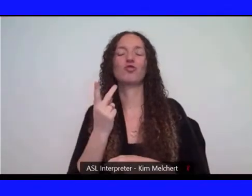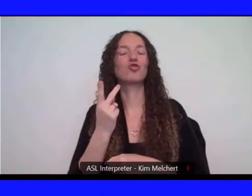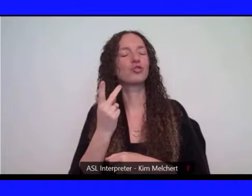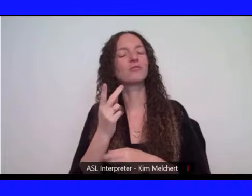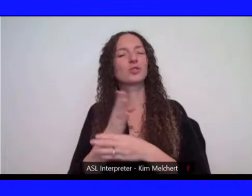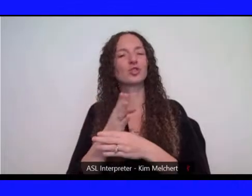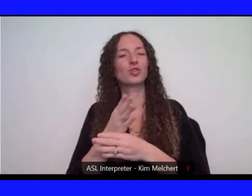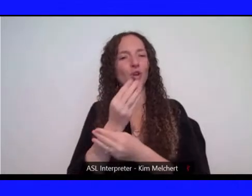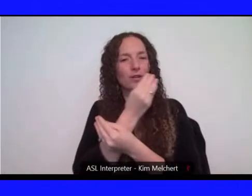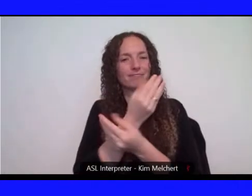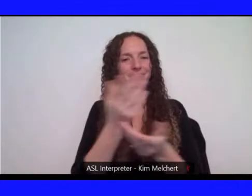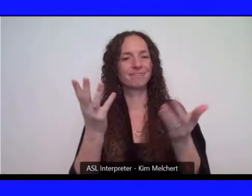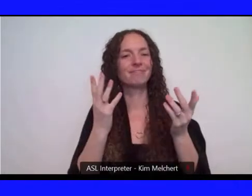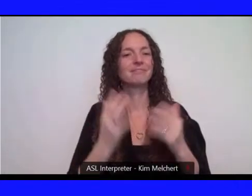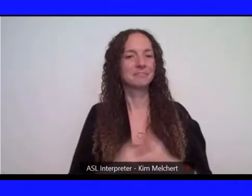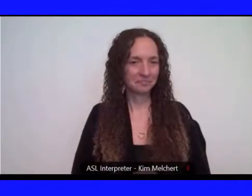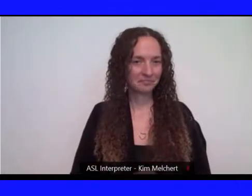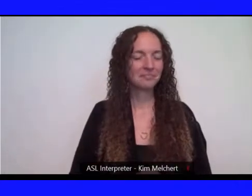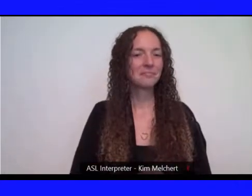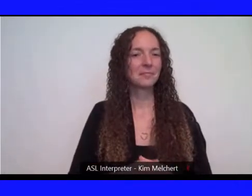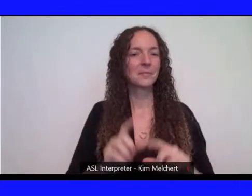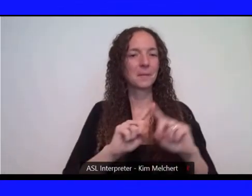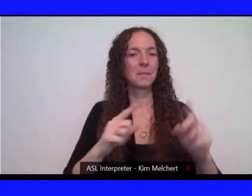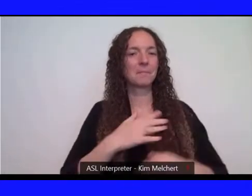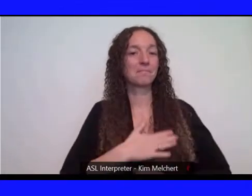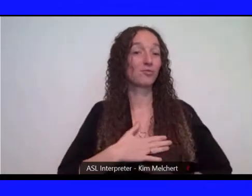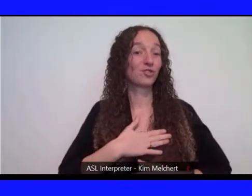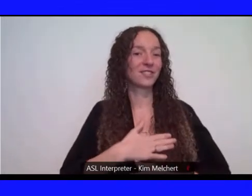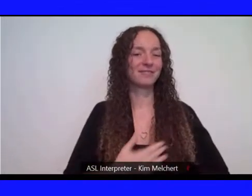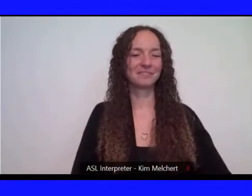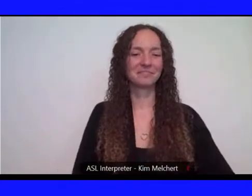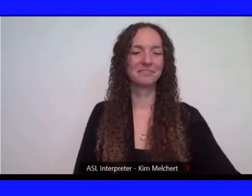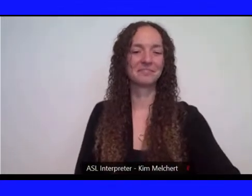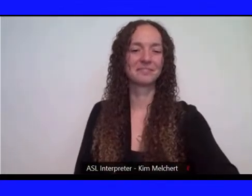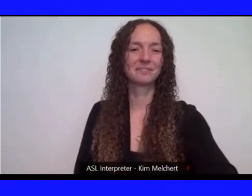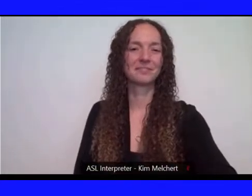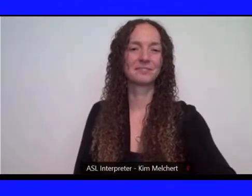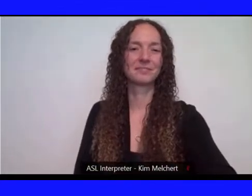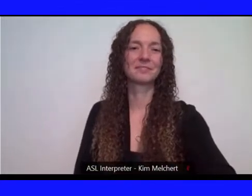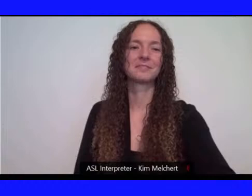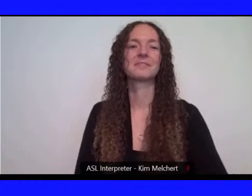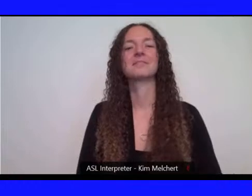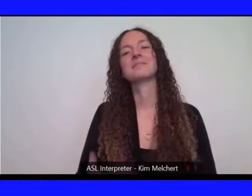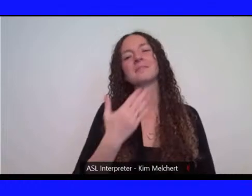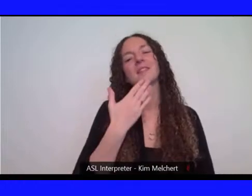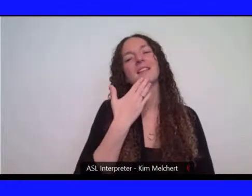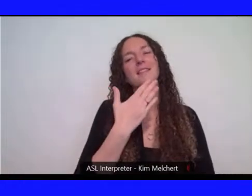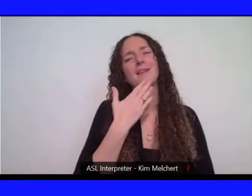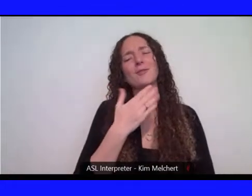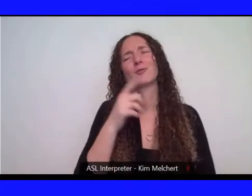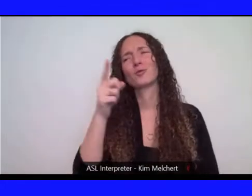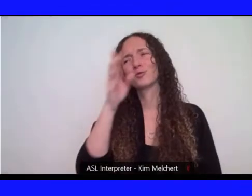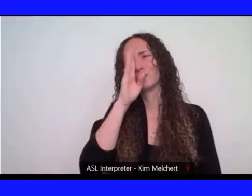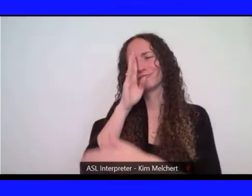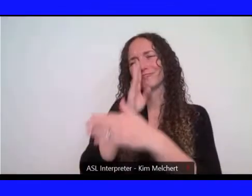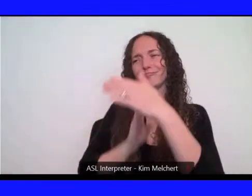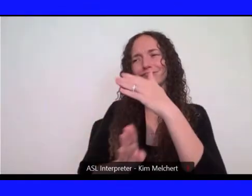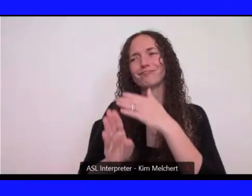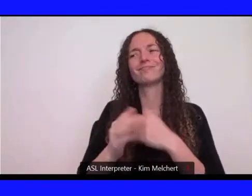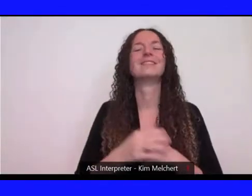really do an amazing job in doing that, and the system has responded accordingly. And so thank